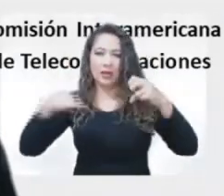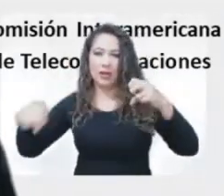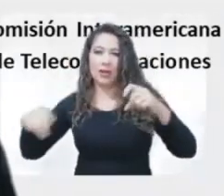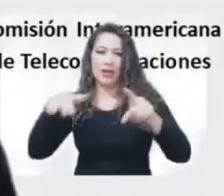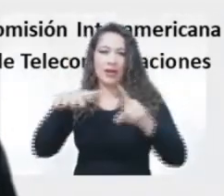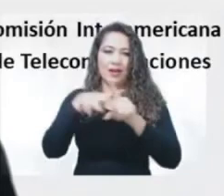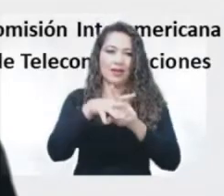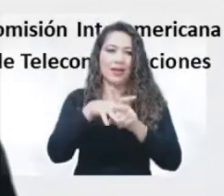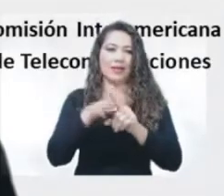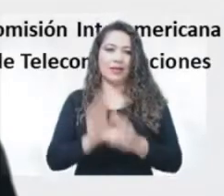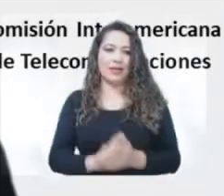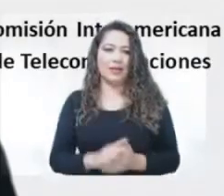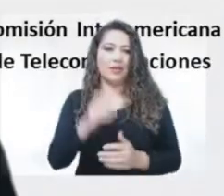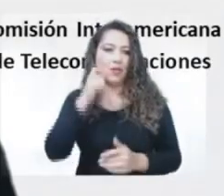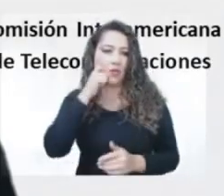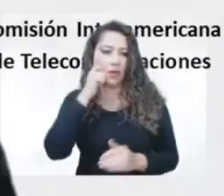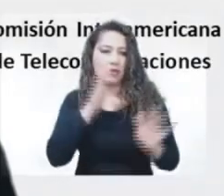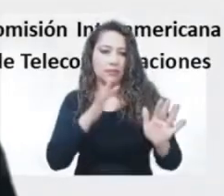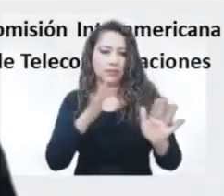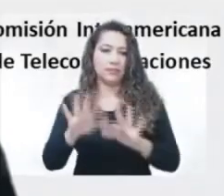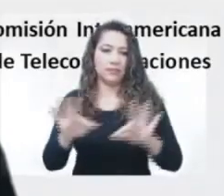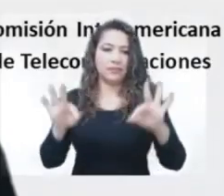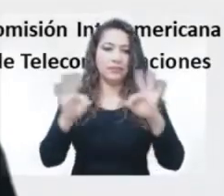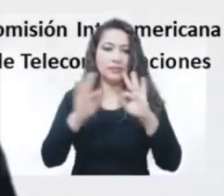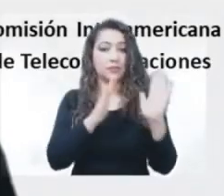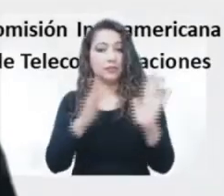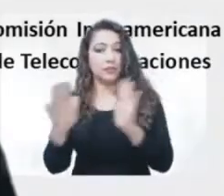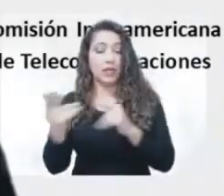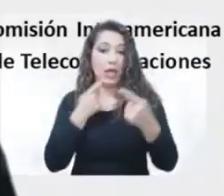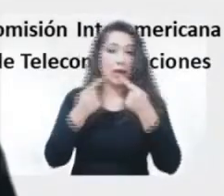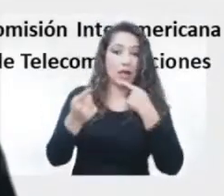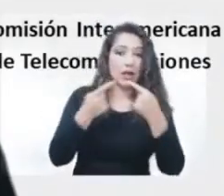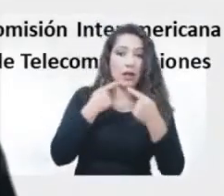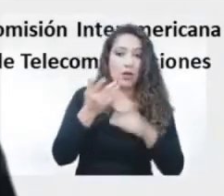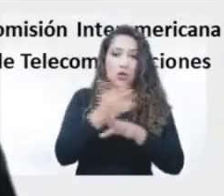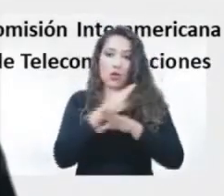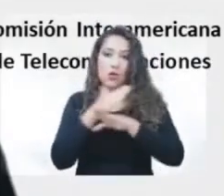the possible effects of 5G in human health.